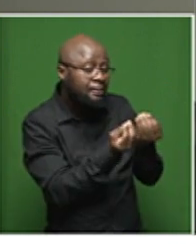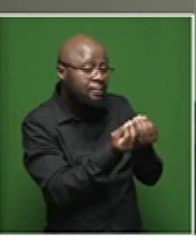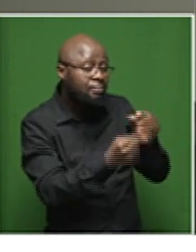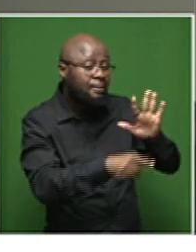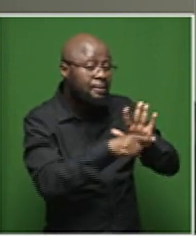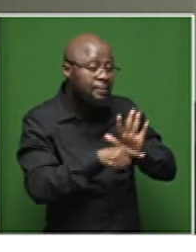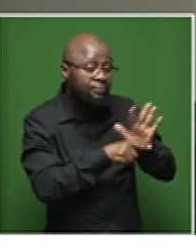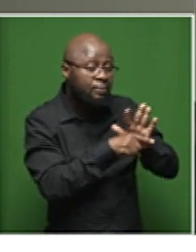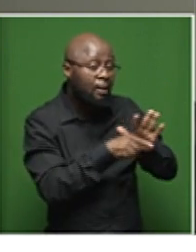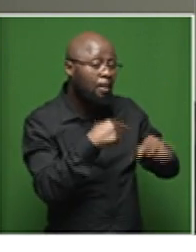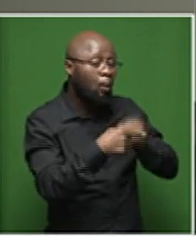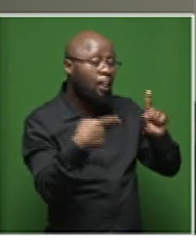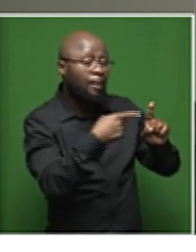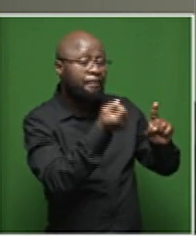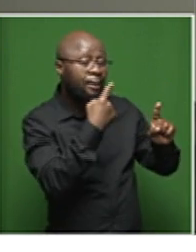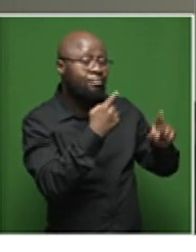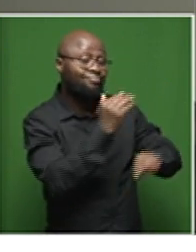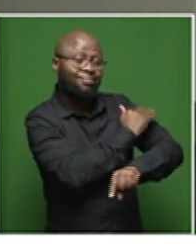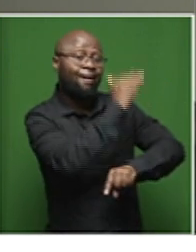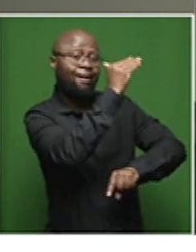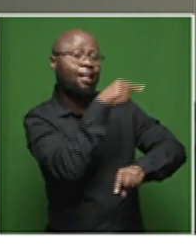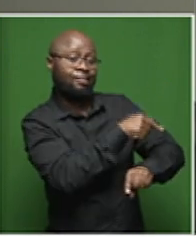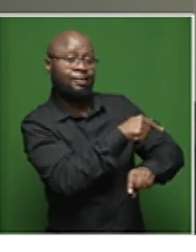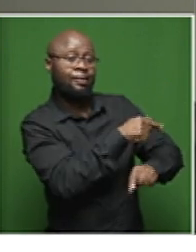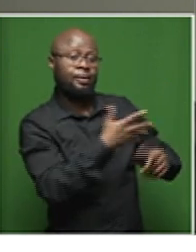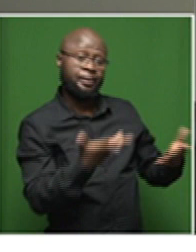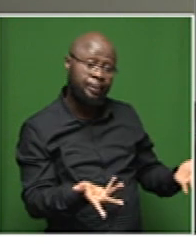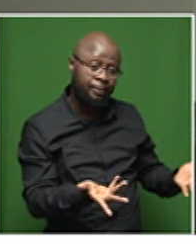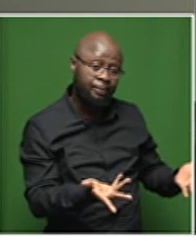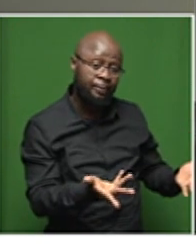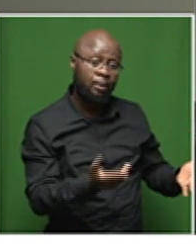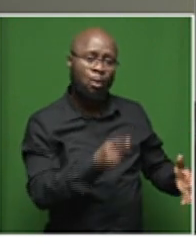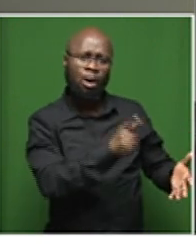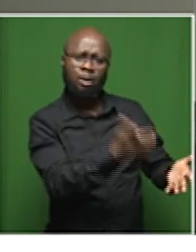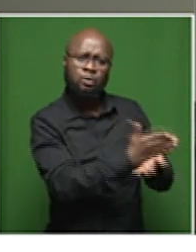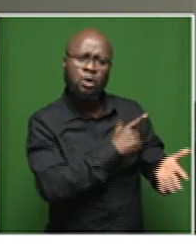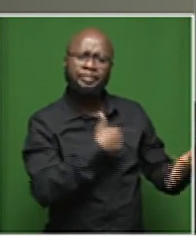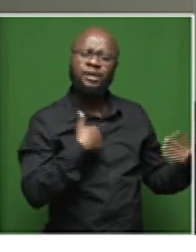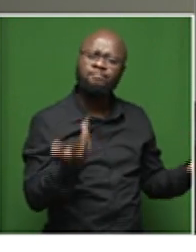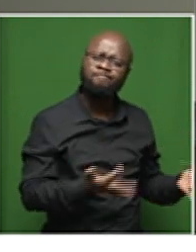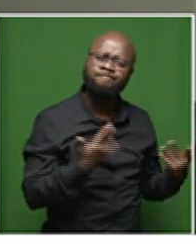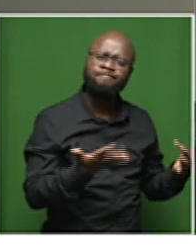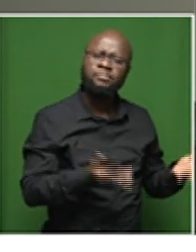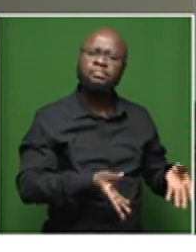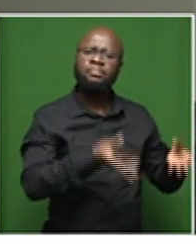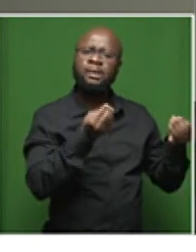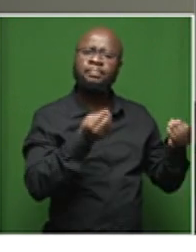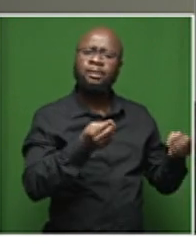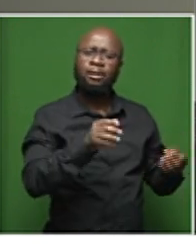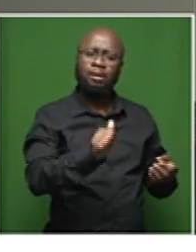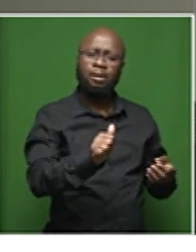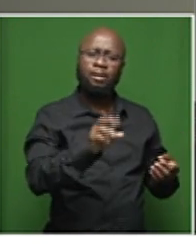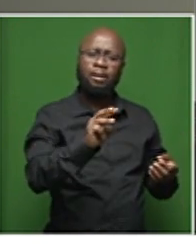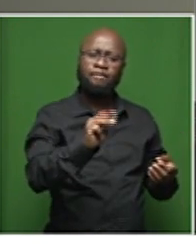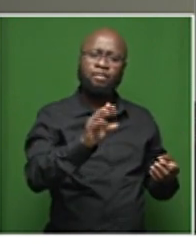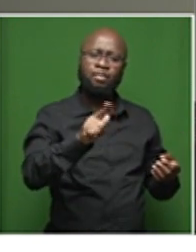we think that is what caused it. And then that's when I started getting the Amlok, yes, whereby